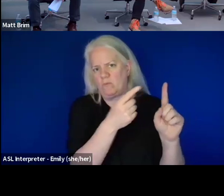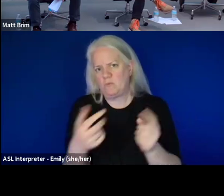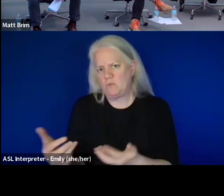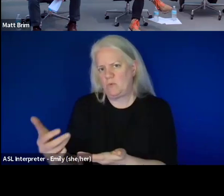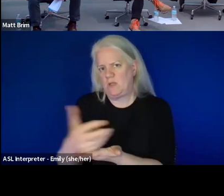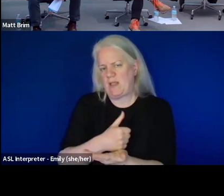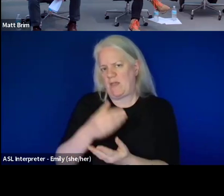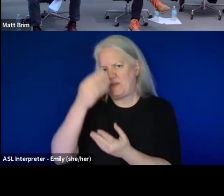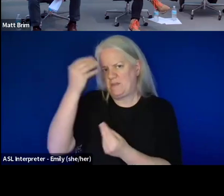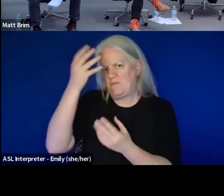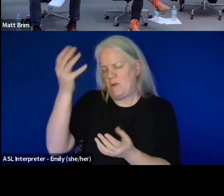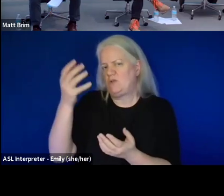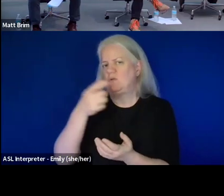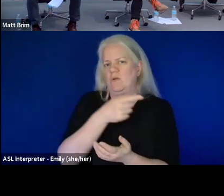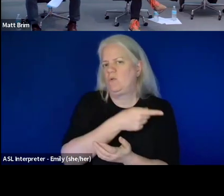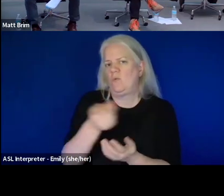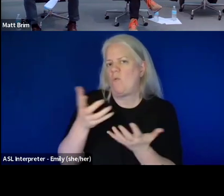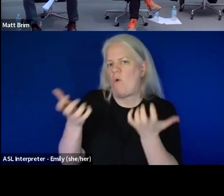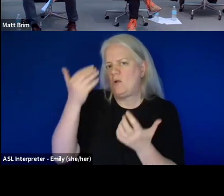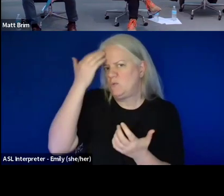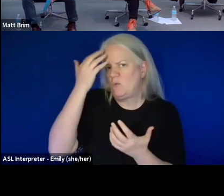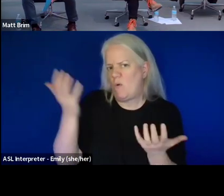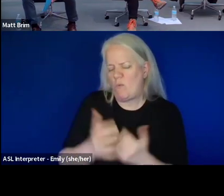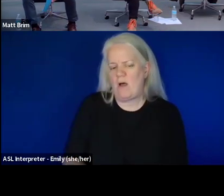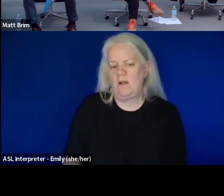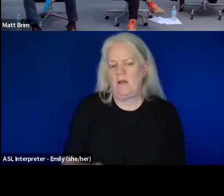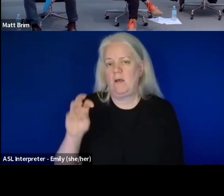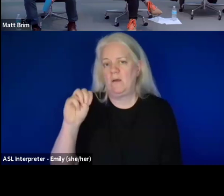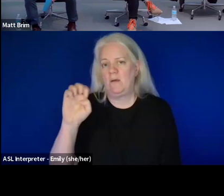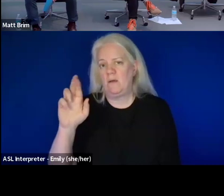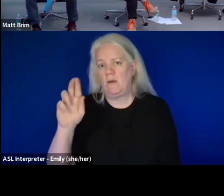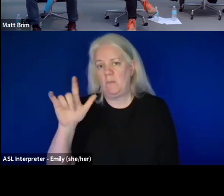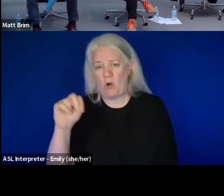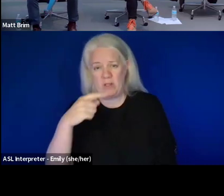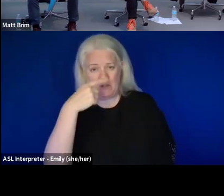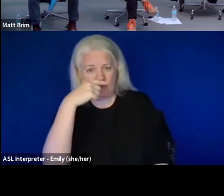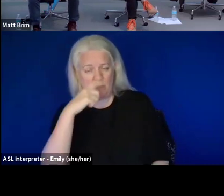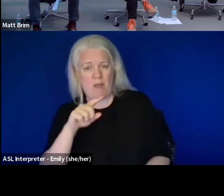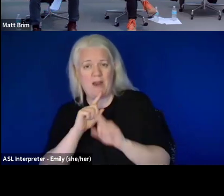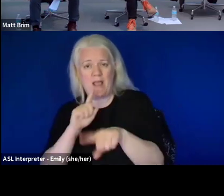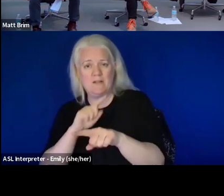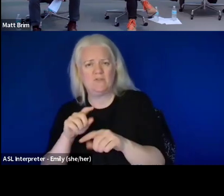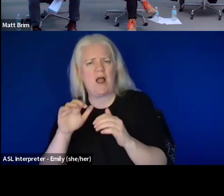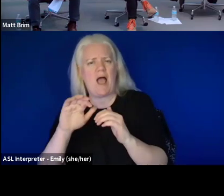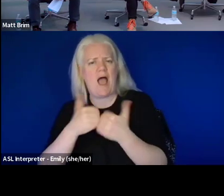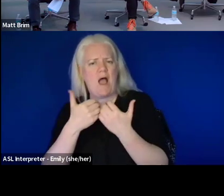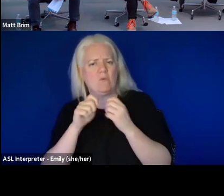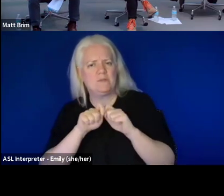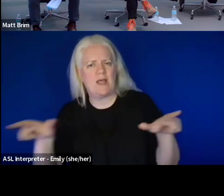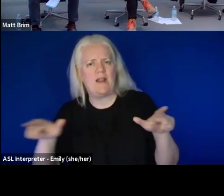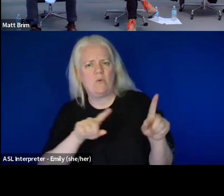you want to know from this survey. Marlon, maybe you can answer the survey question. How did we administer the survey?